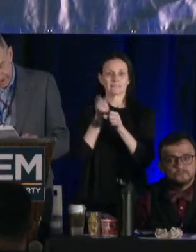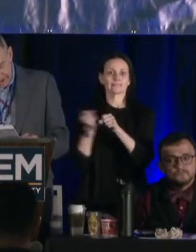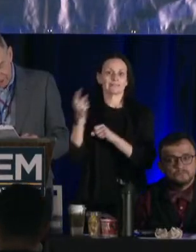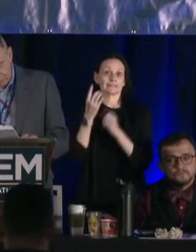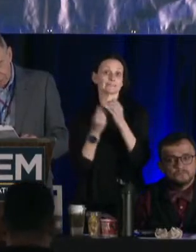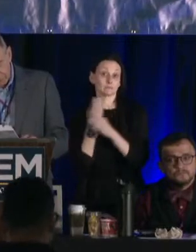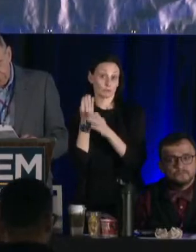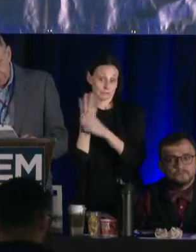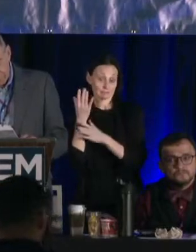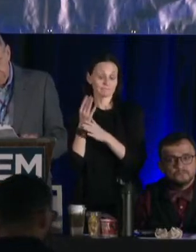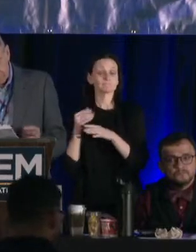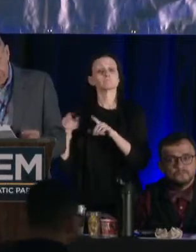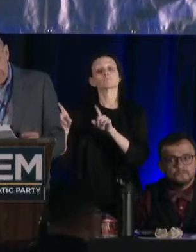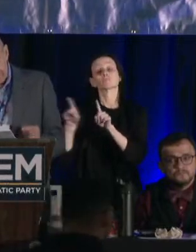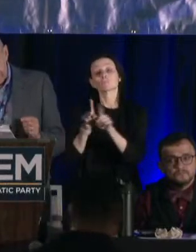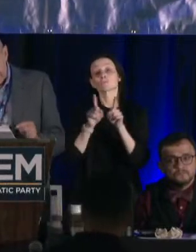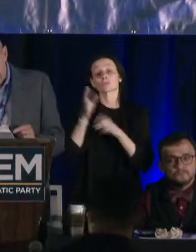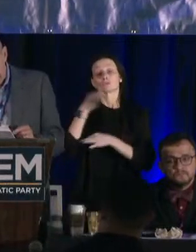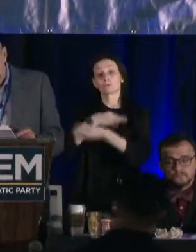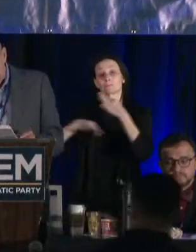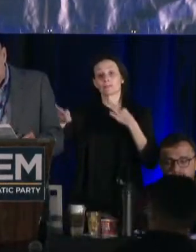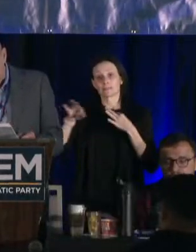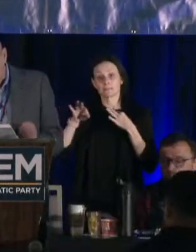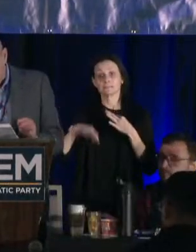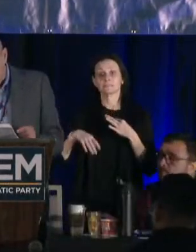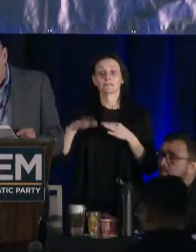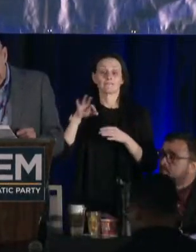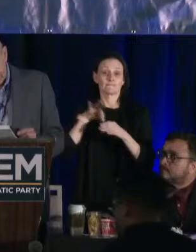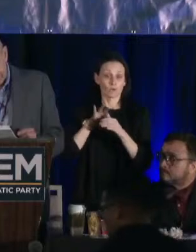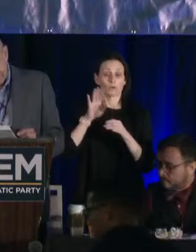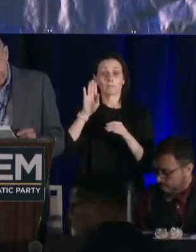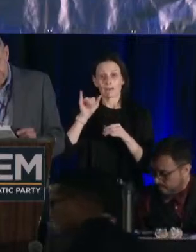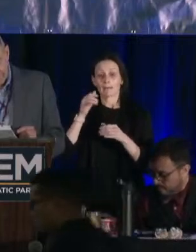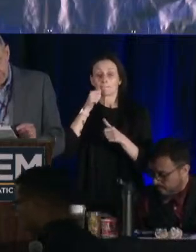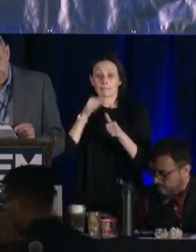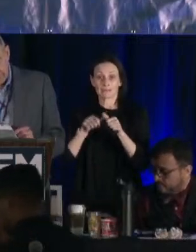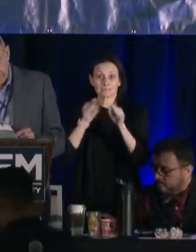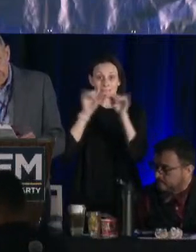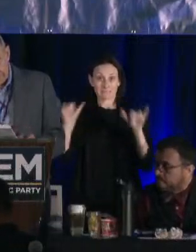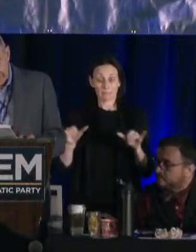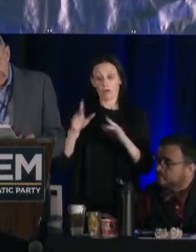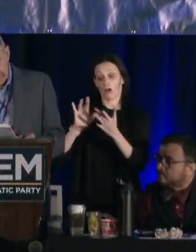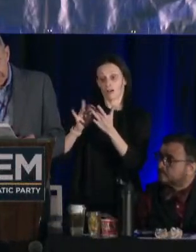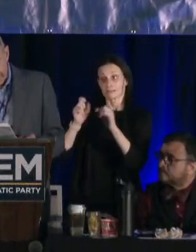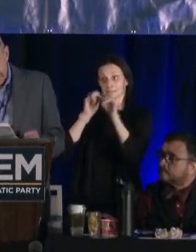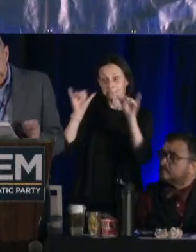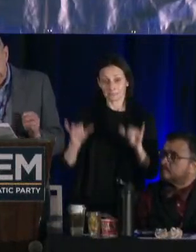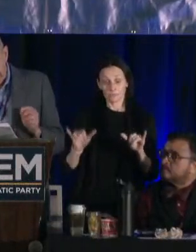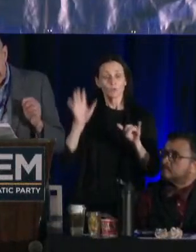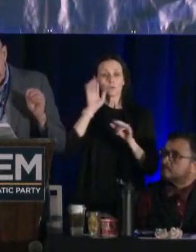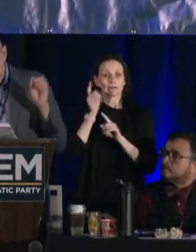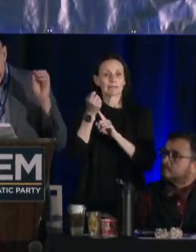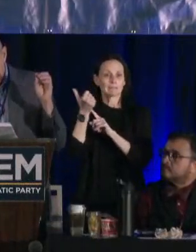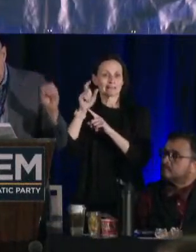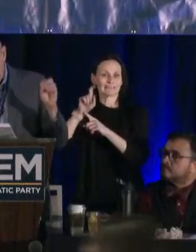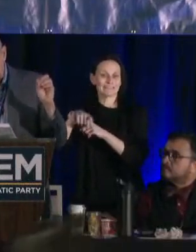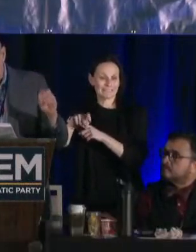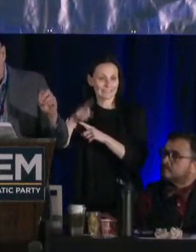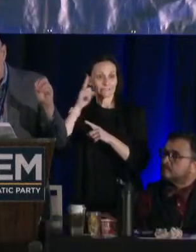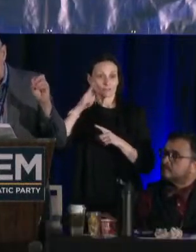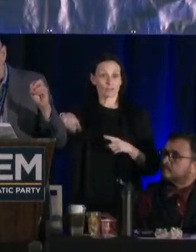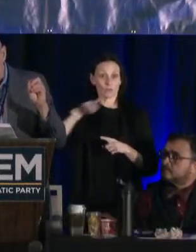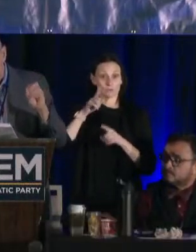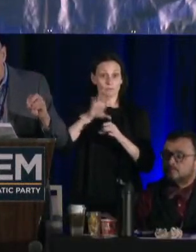spring. We're also replacing the vote-by-mail system with an online system that will eliminate the need for